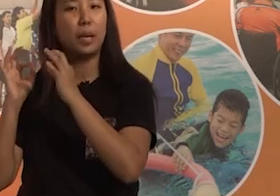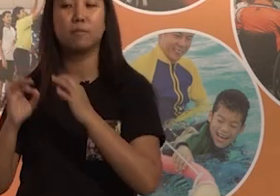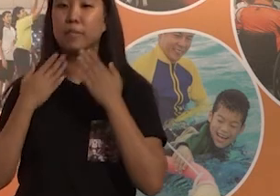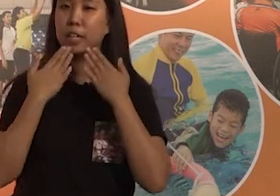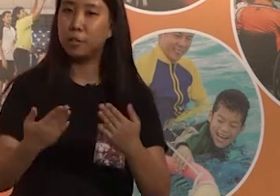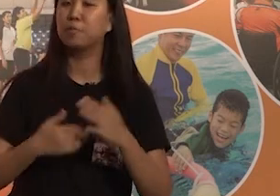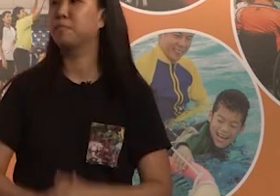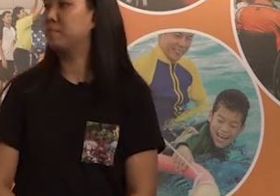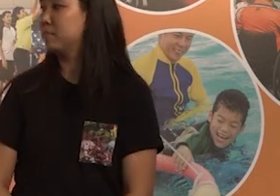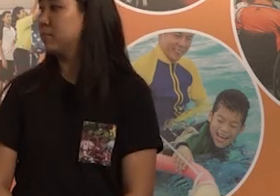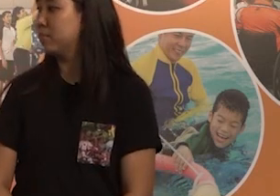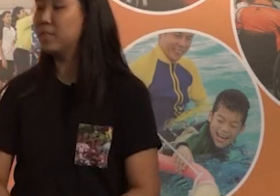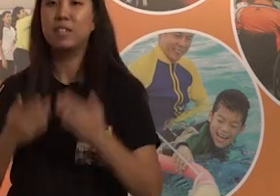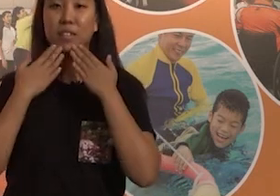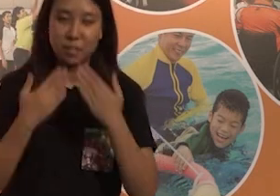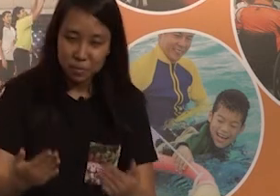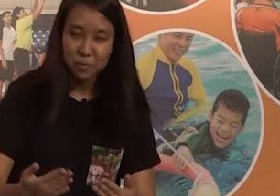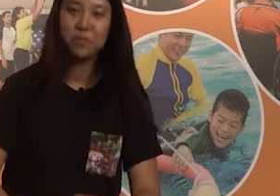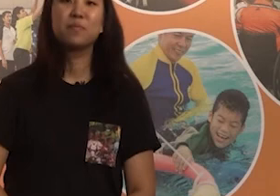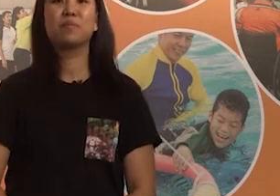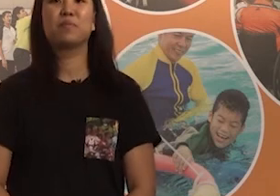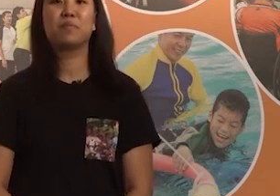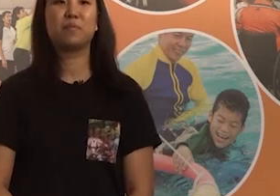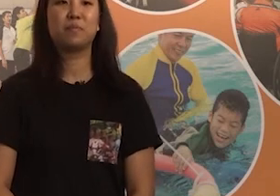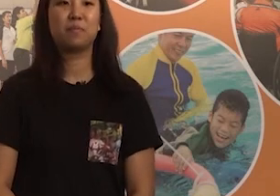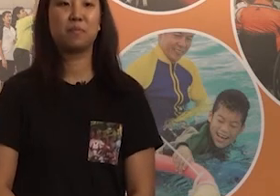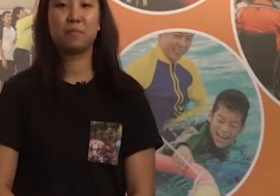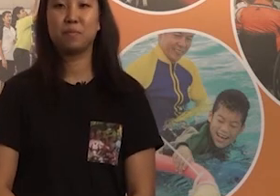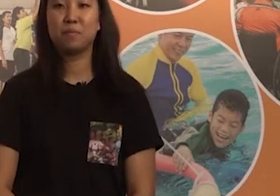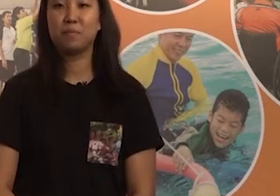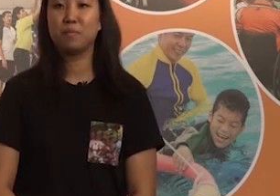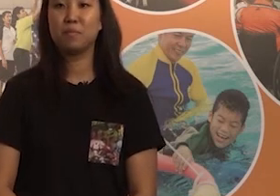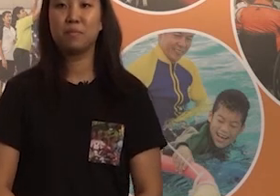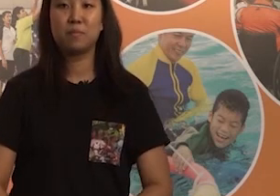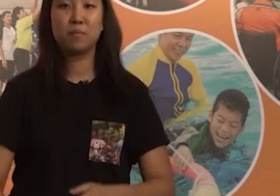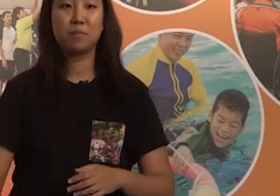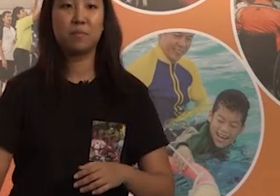Thank you very much. Thank you. Thank you.